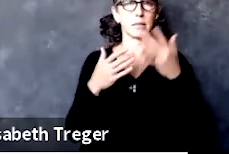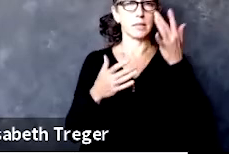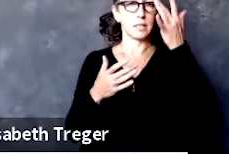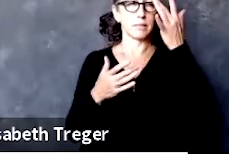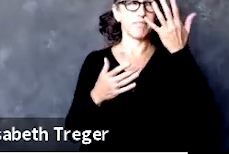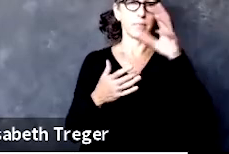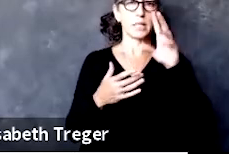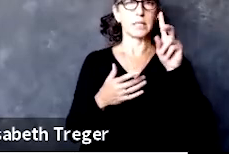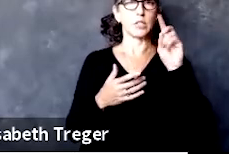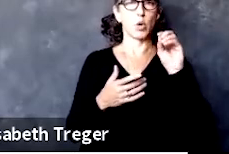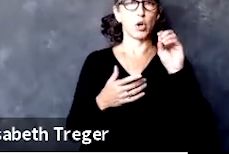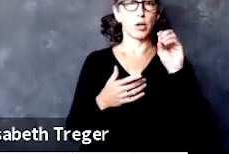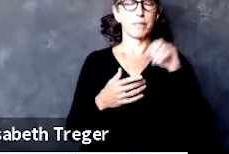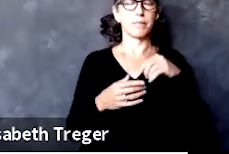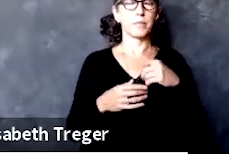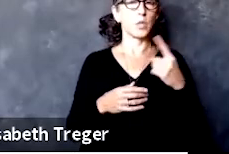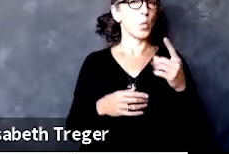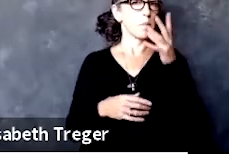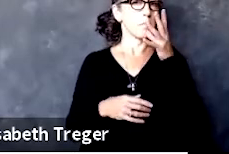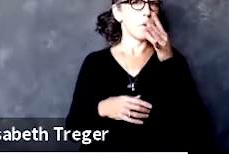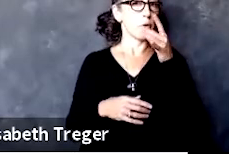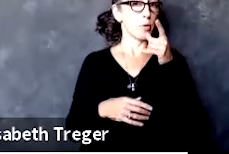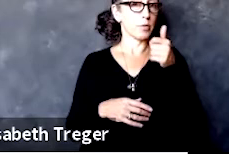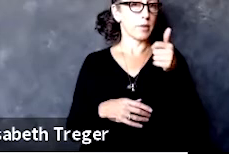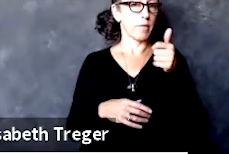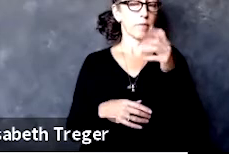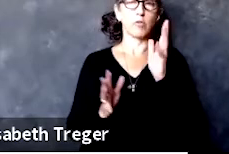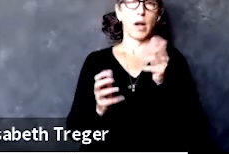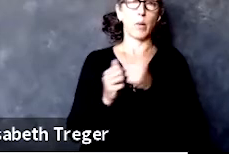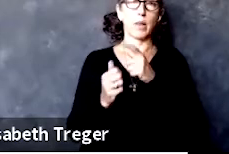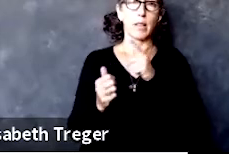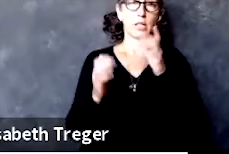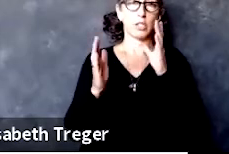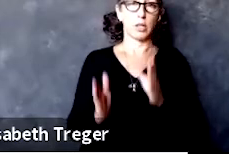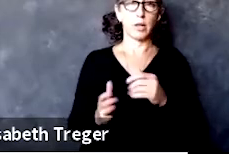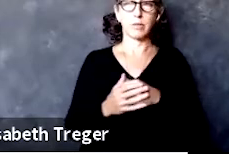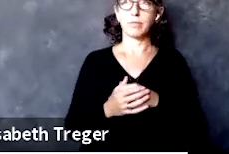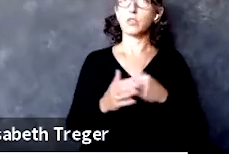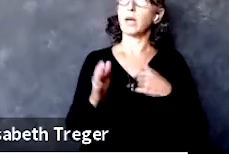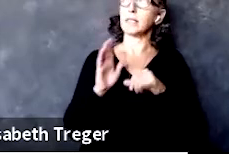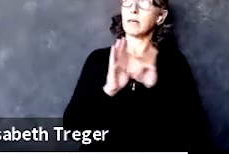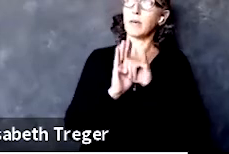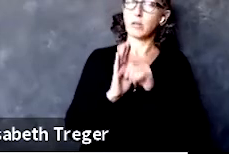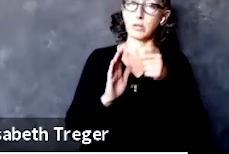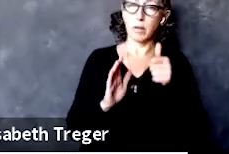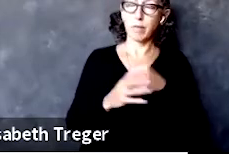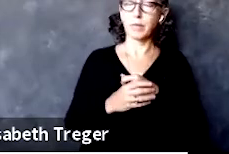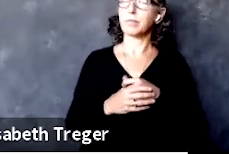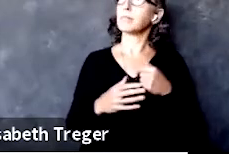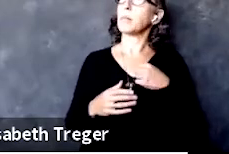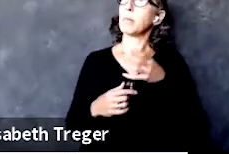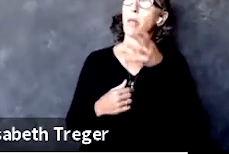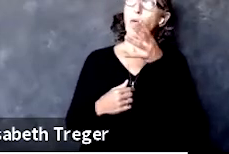remember one of the mothers who was talking to a legislator. She identified herself. She said she was a mother